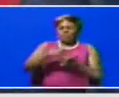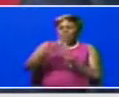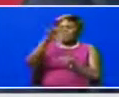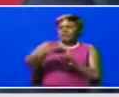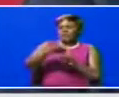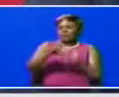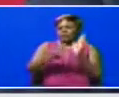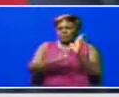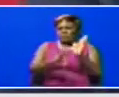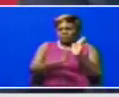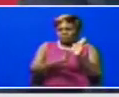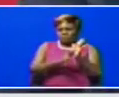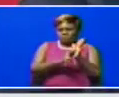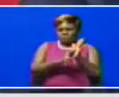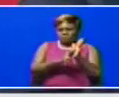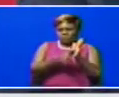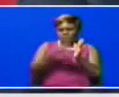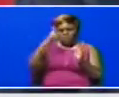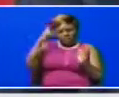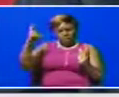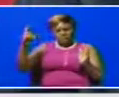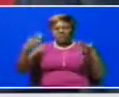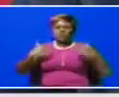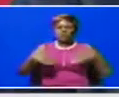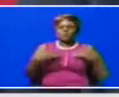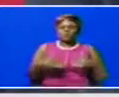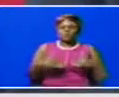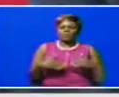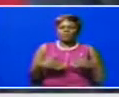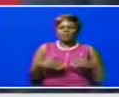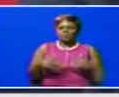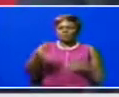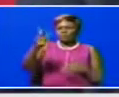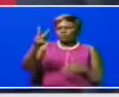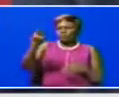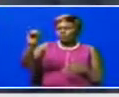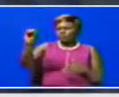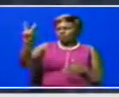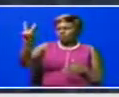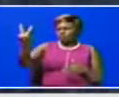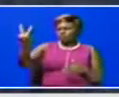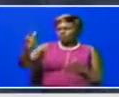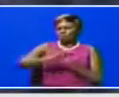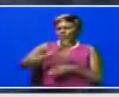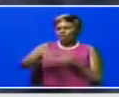election represents aspirations of people. And so a lot of people, in 2002, we were all